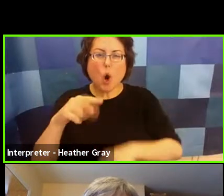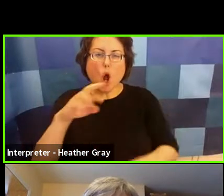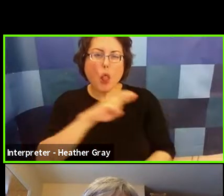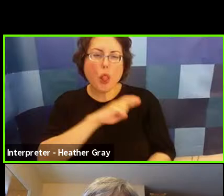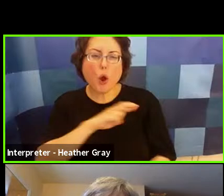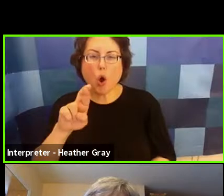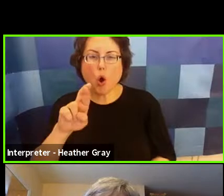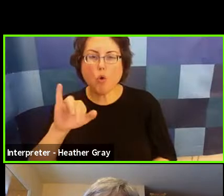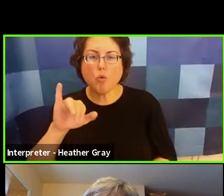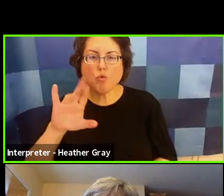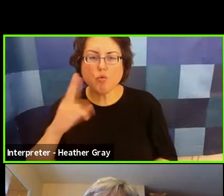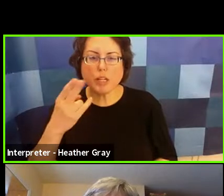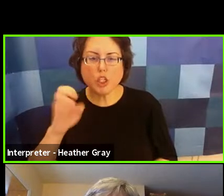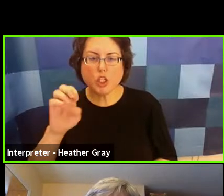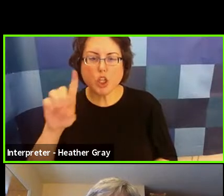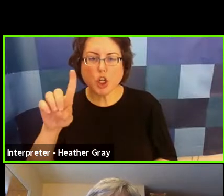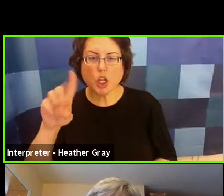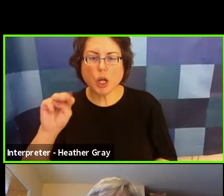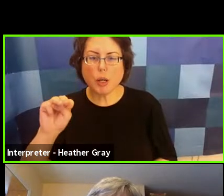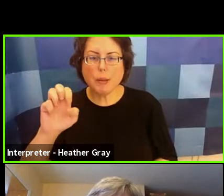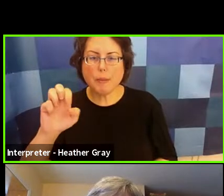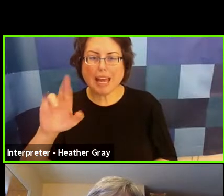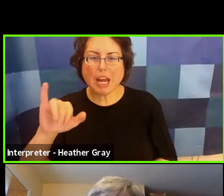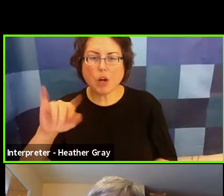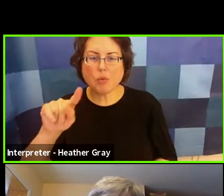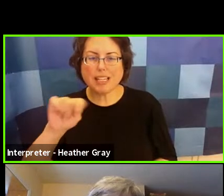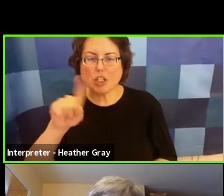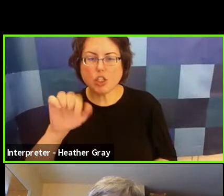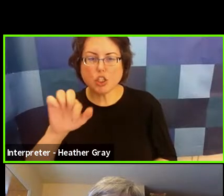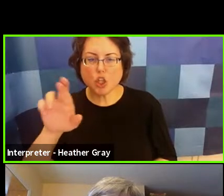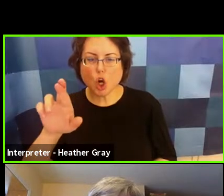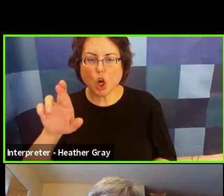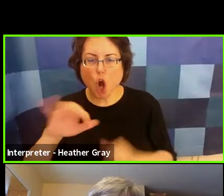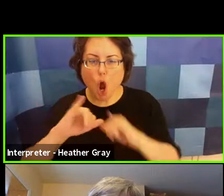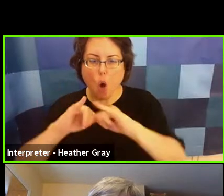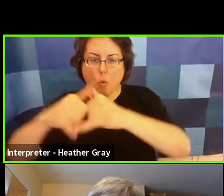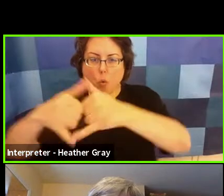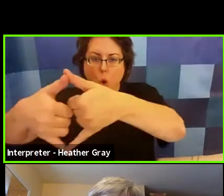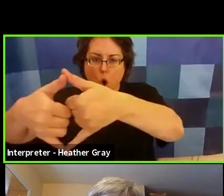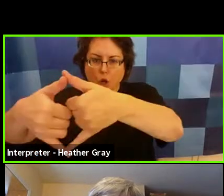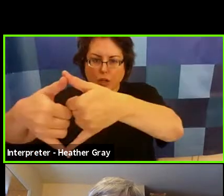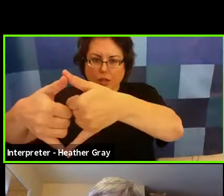a representative of the consortium.